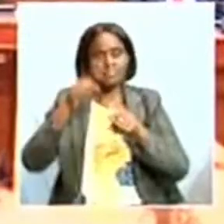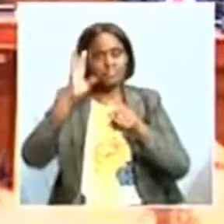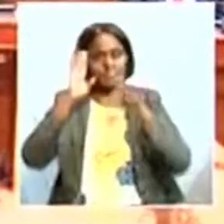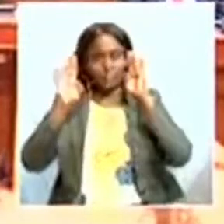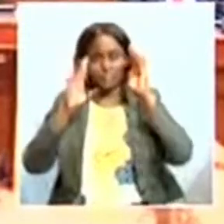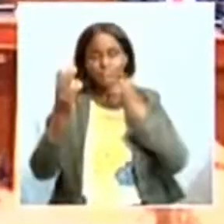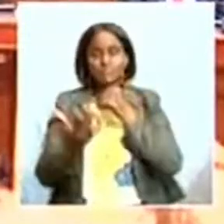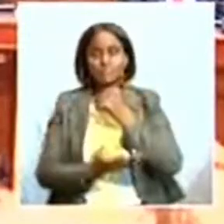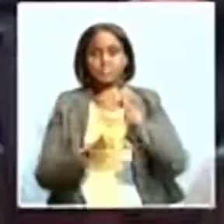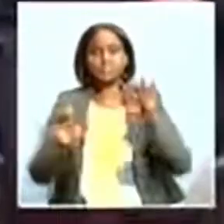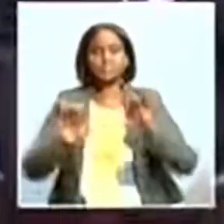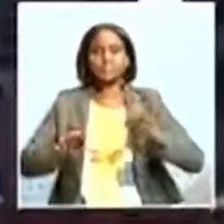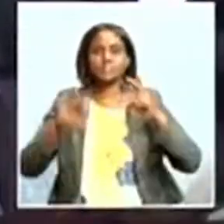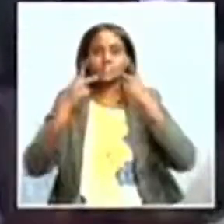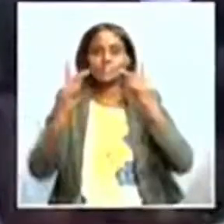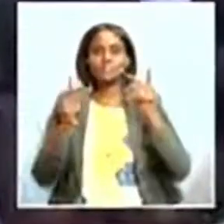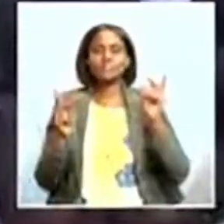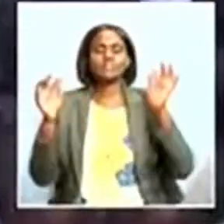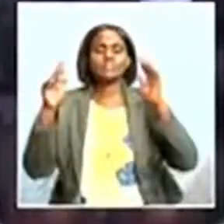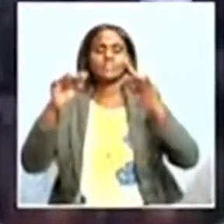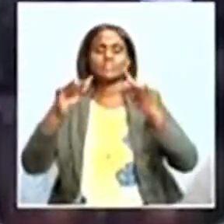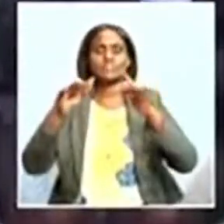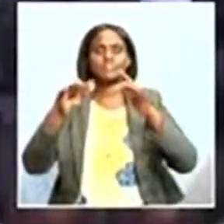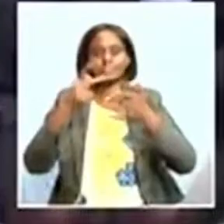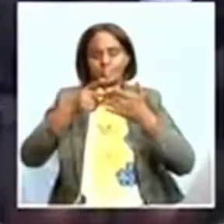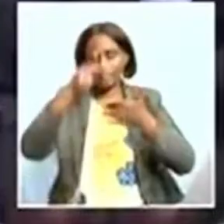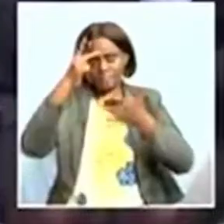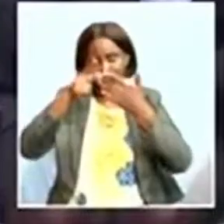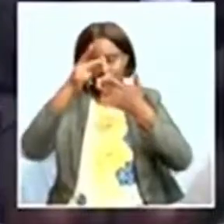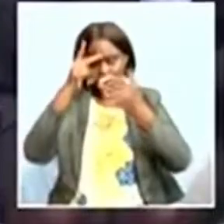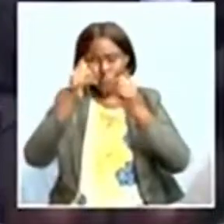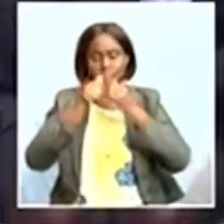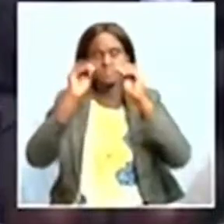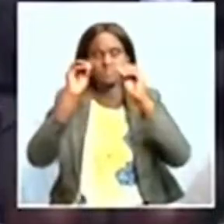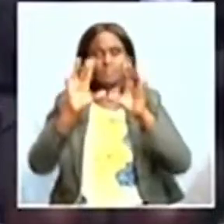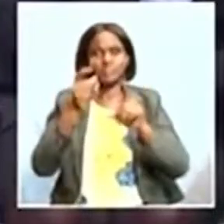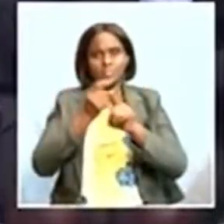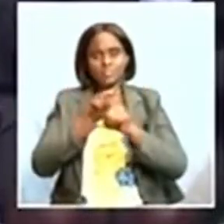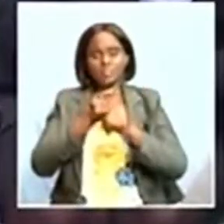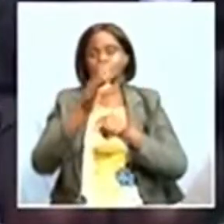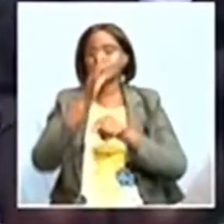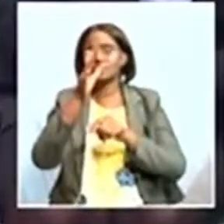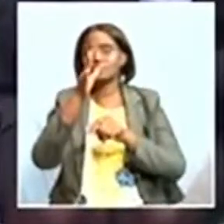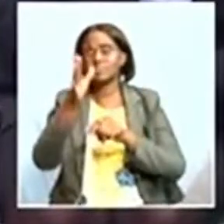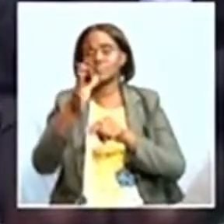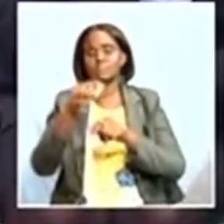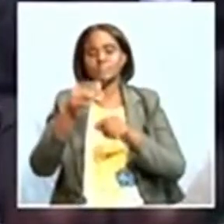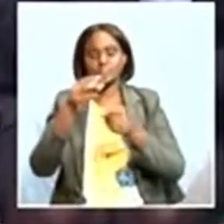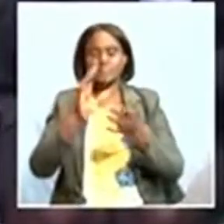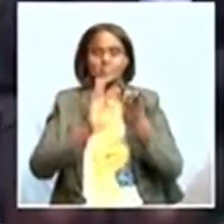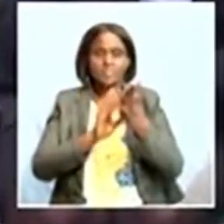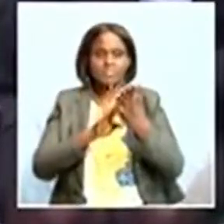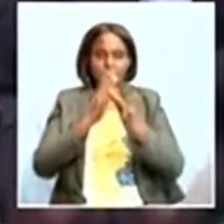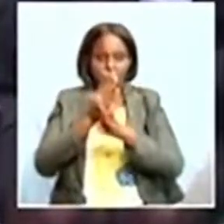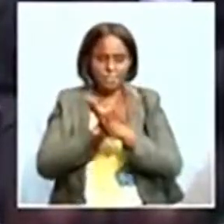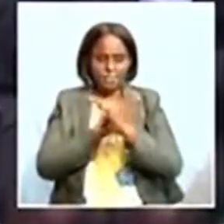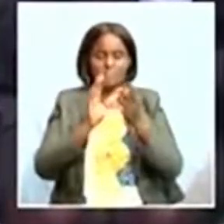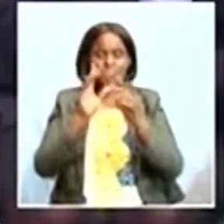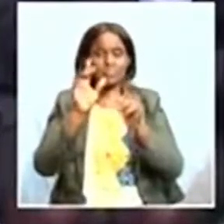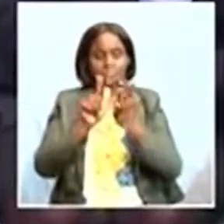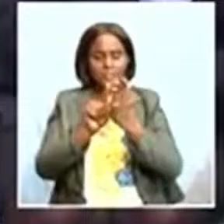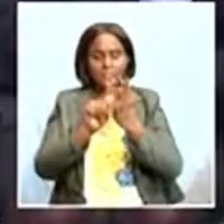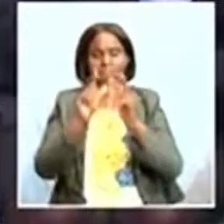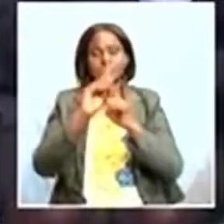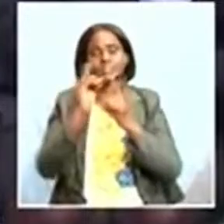recognize the presence in the public gallery of pupils and teachers from Grandma Nursery and Primary School in Lusaka